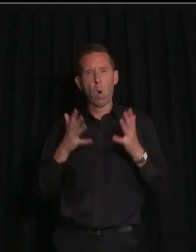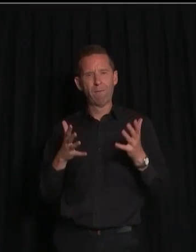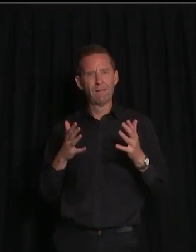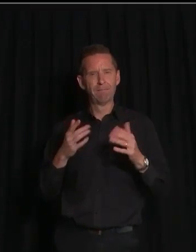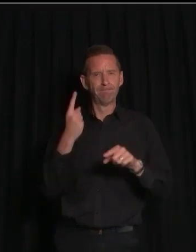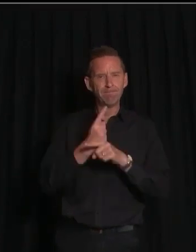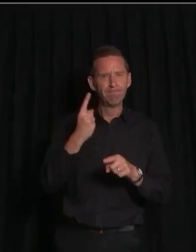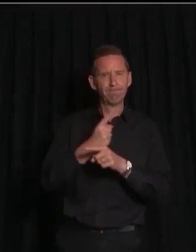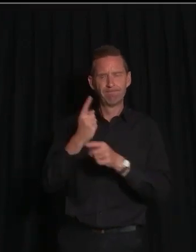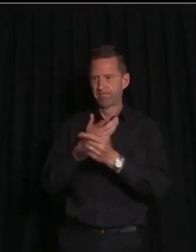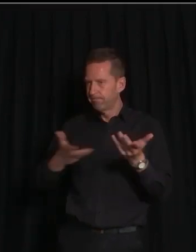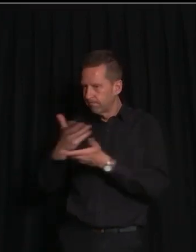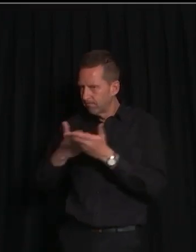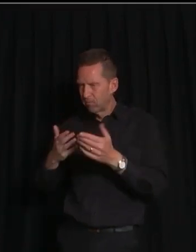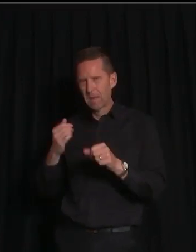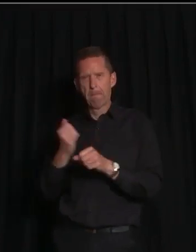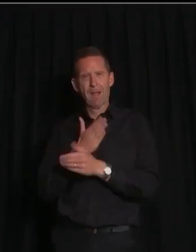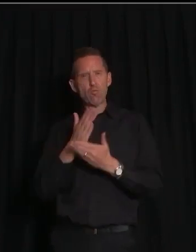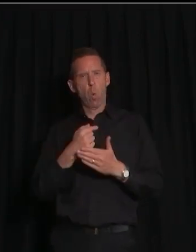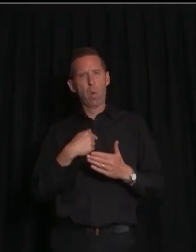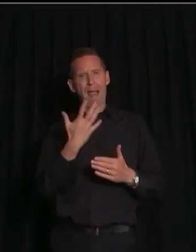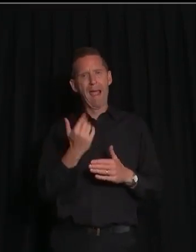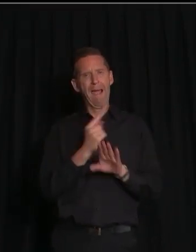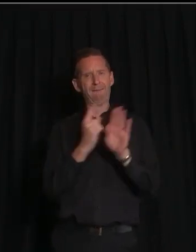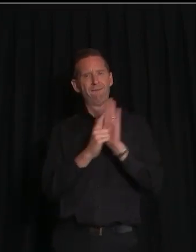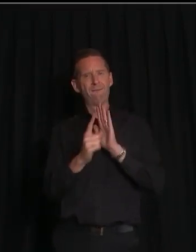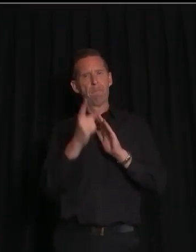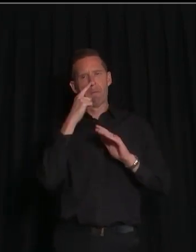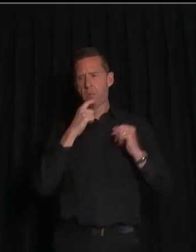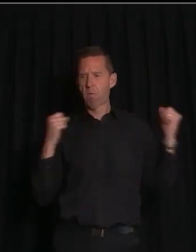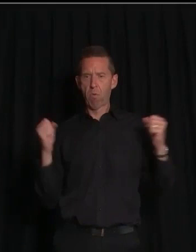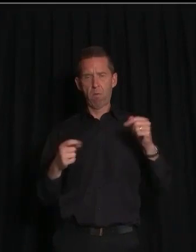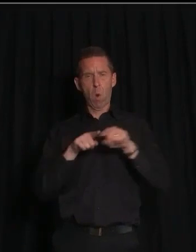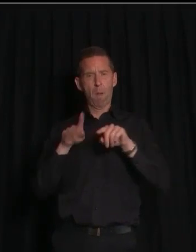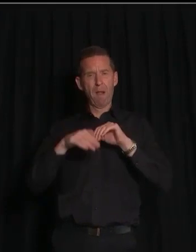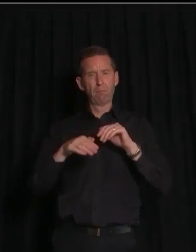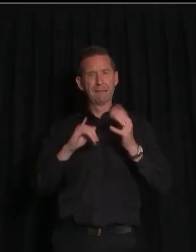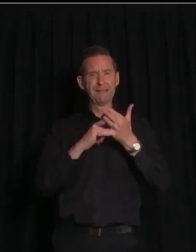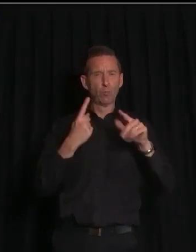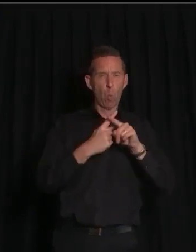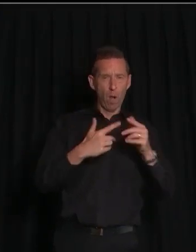on and trying to ensure that voices are there through things like sexual health, like HIV,